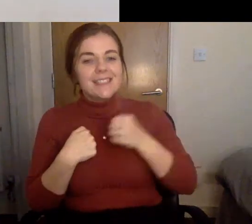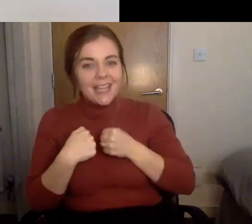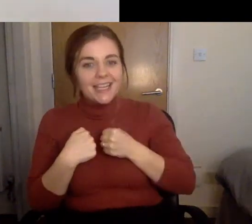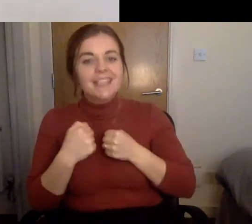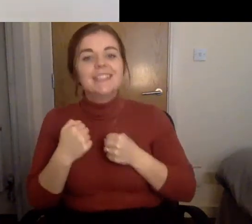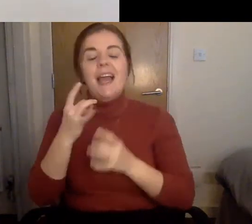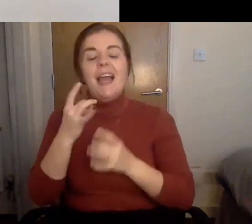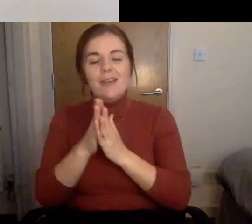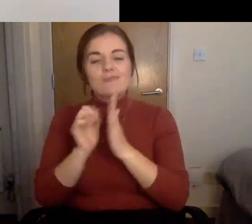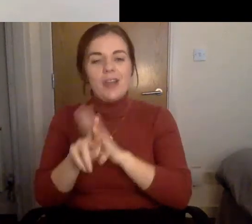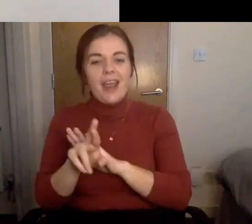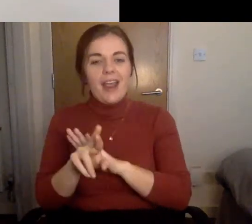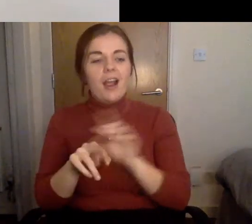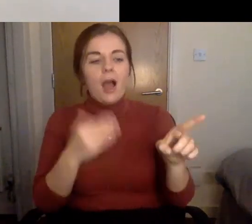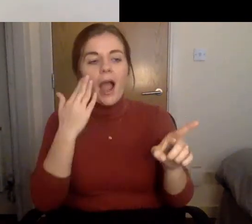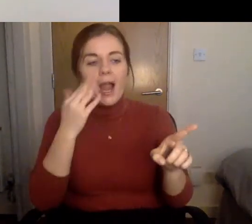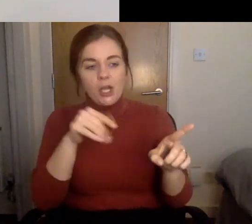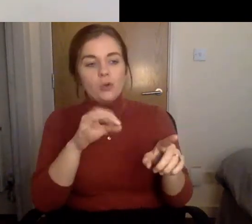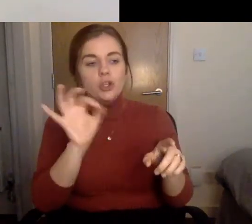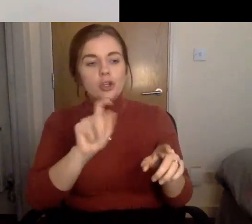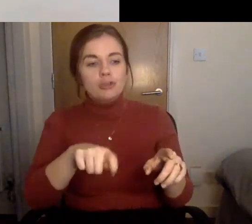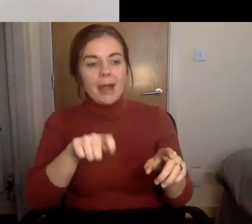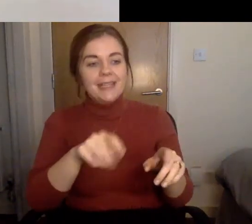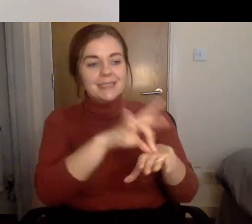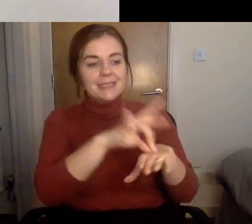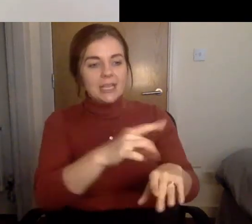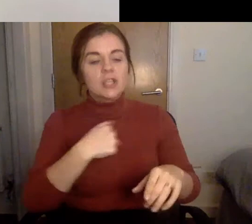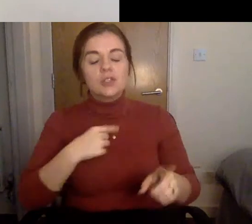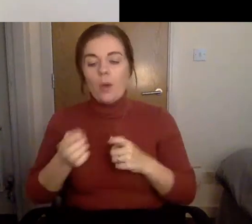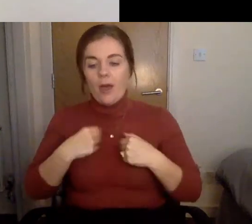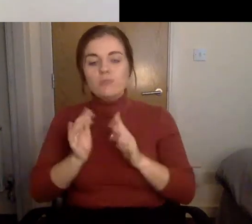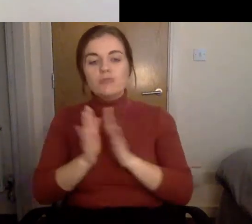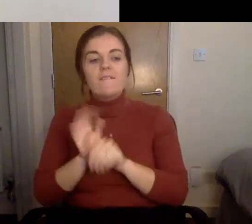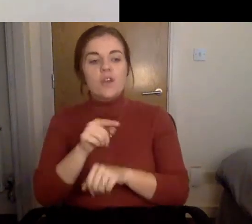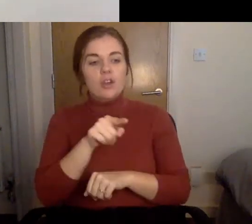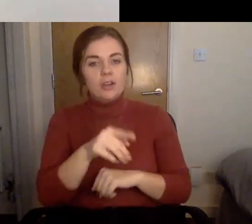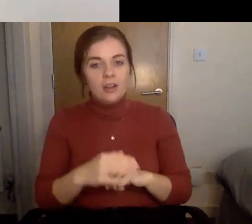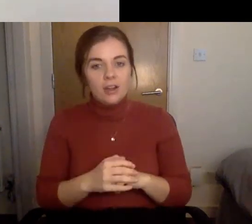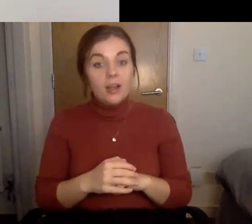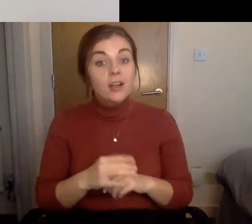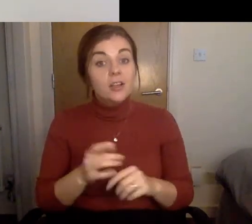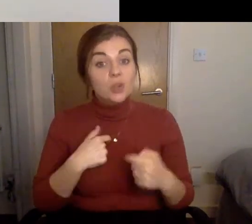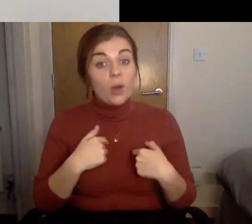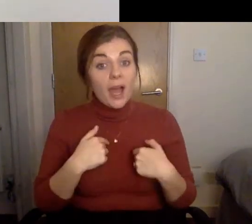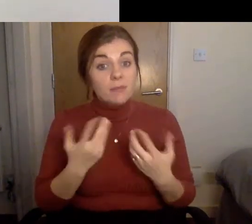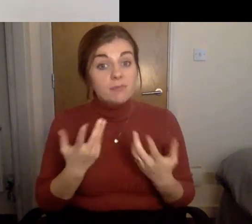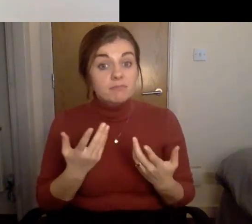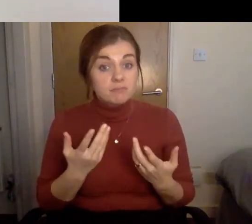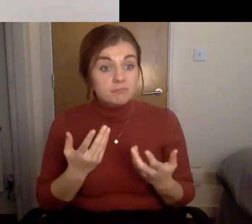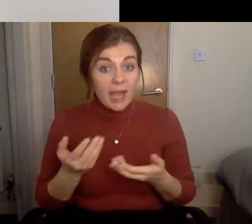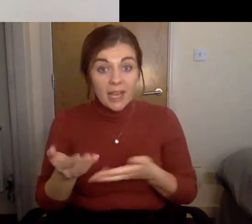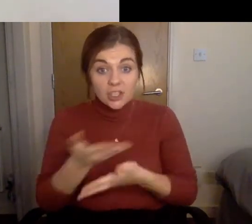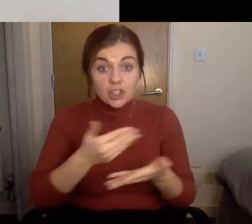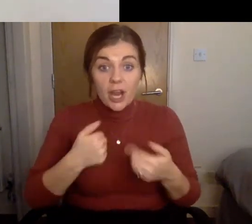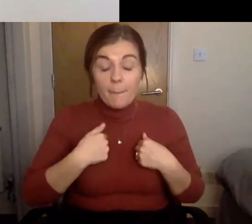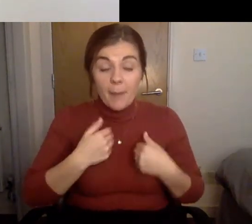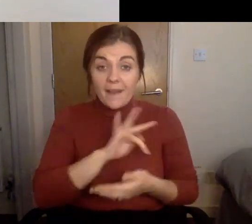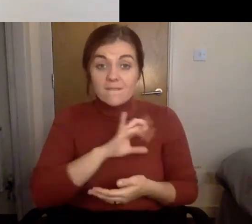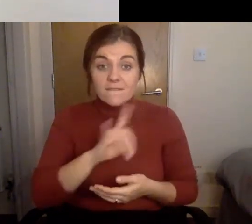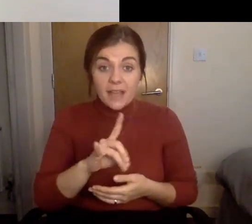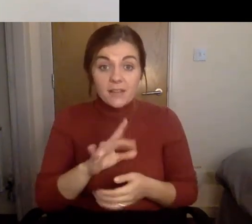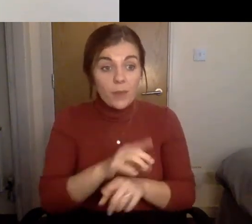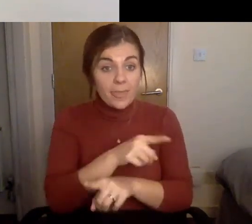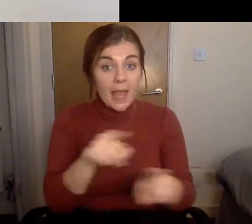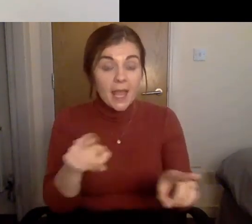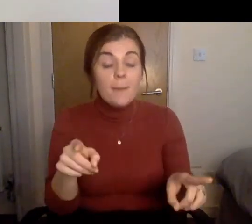faith perspective as well. I'm comfortable to share my faith with them. I tell them when, you know, this is difficult for me to believe, to understand, whatever it